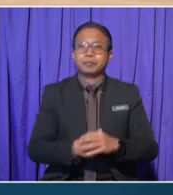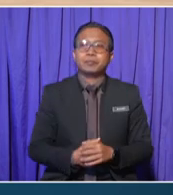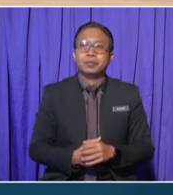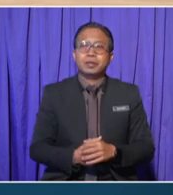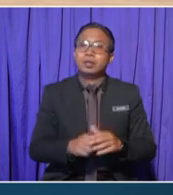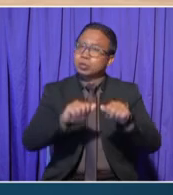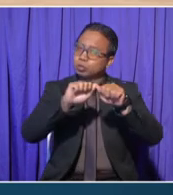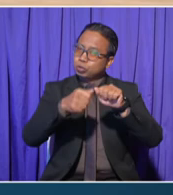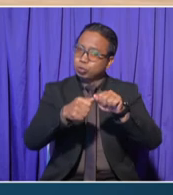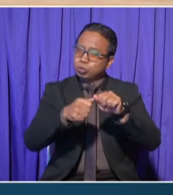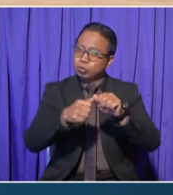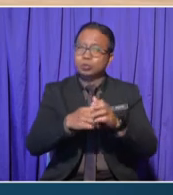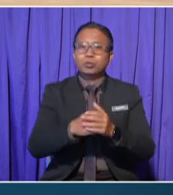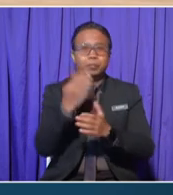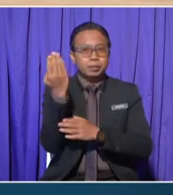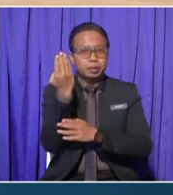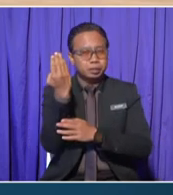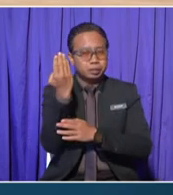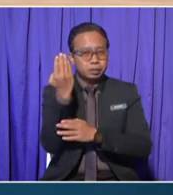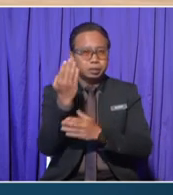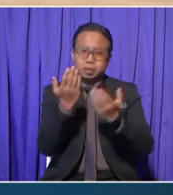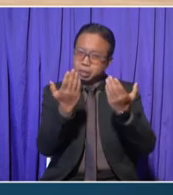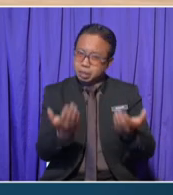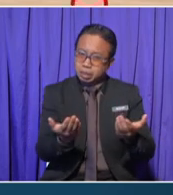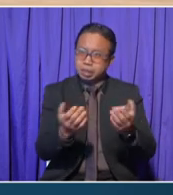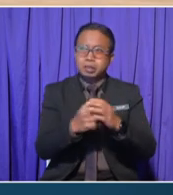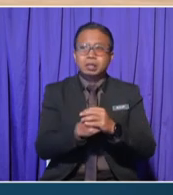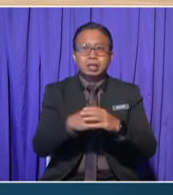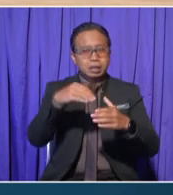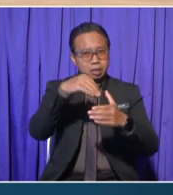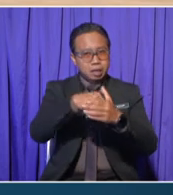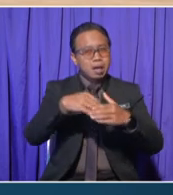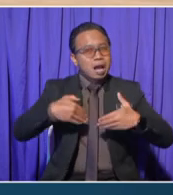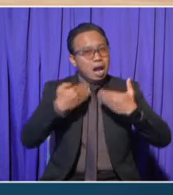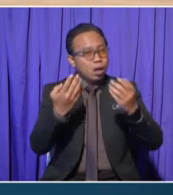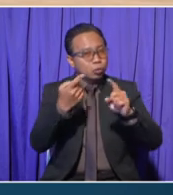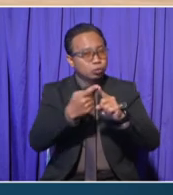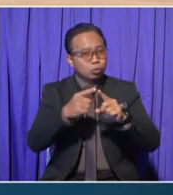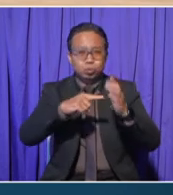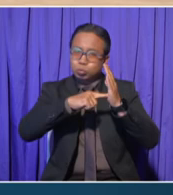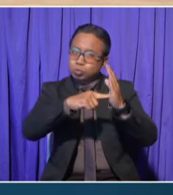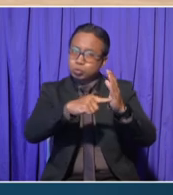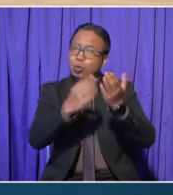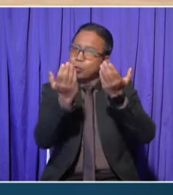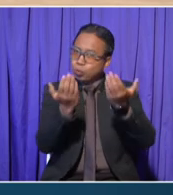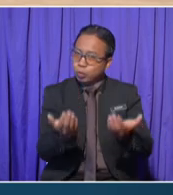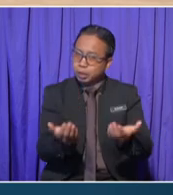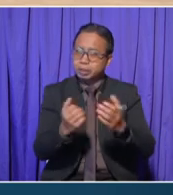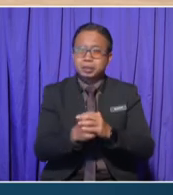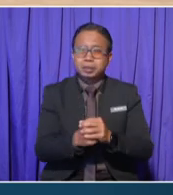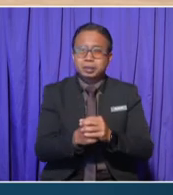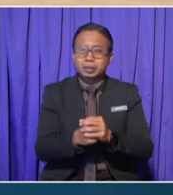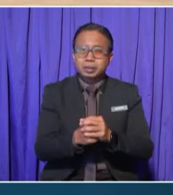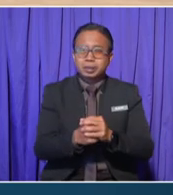So, analog and digital scales differ in how they display weight,